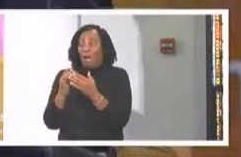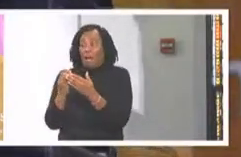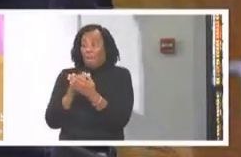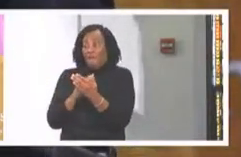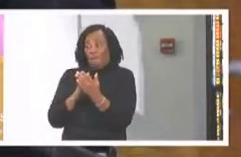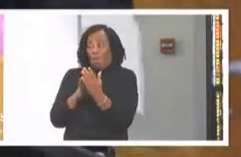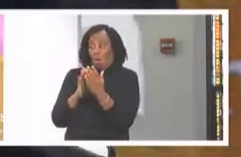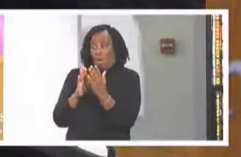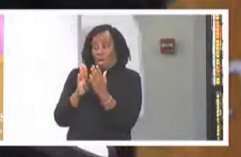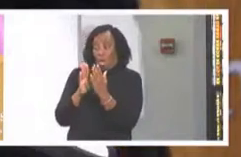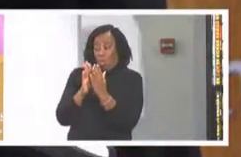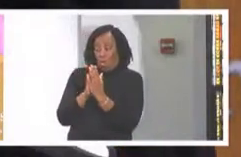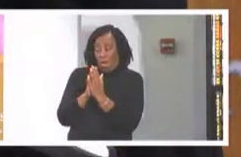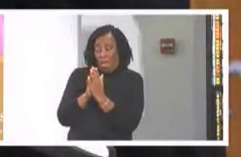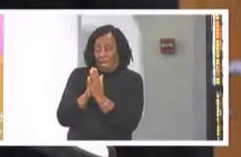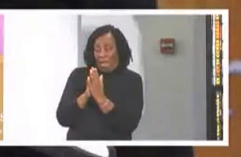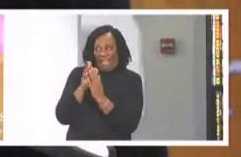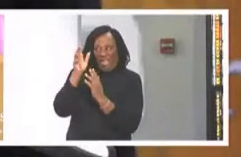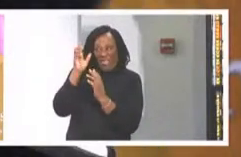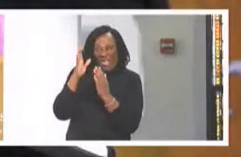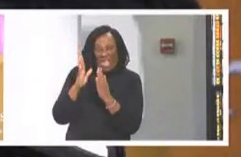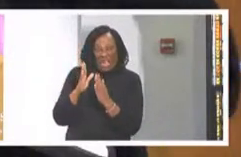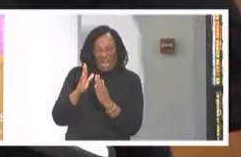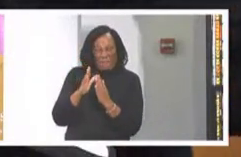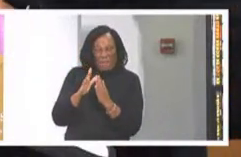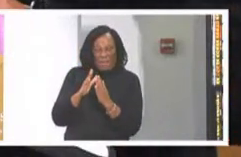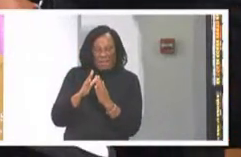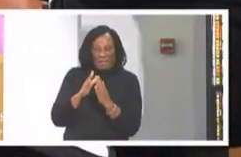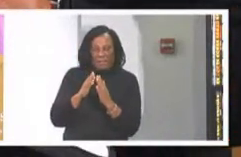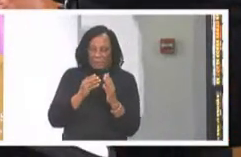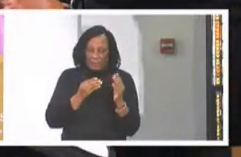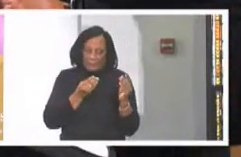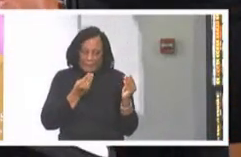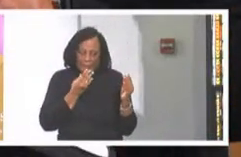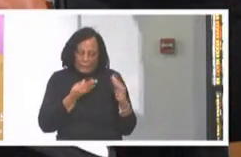done, the enemy was whispering in their ears,